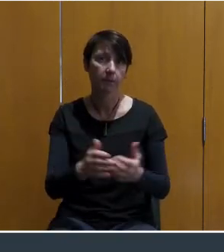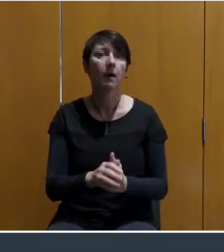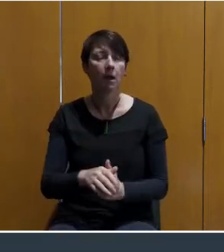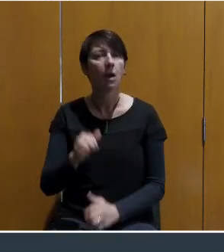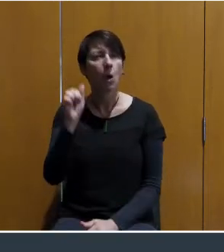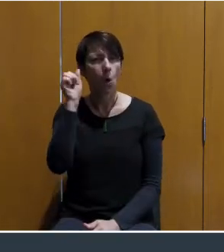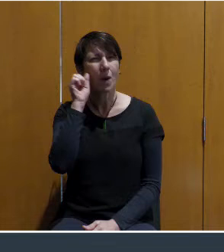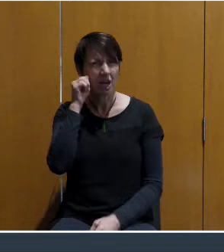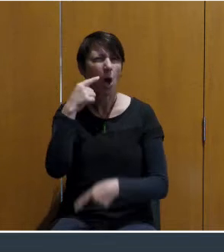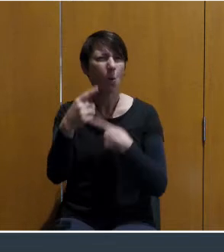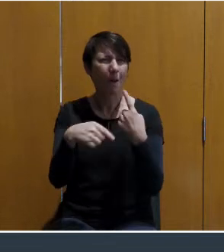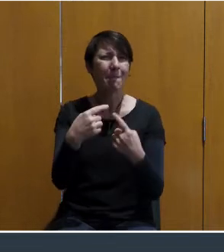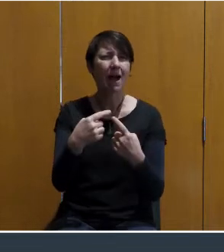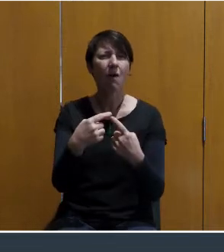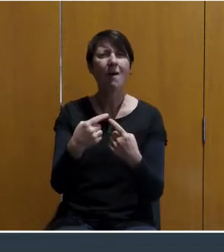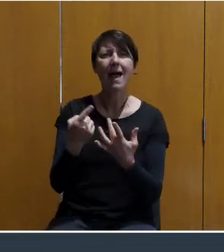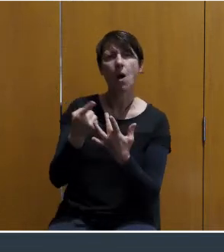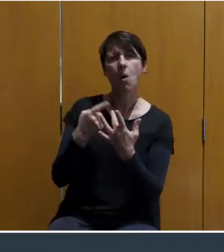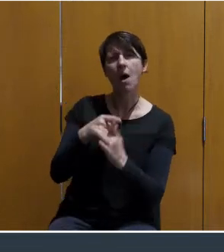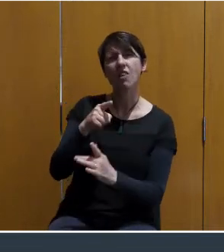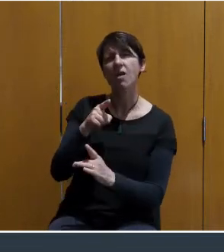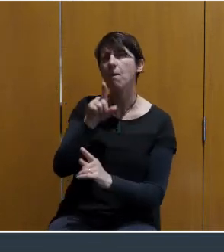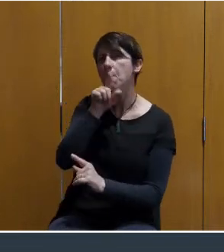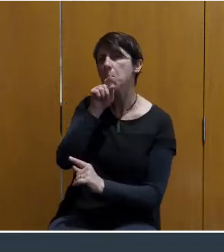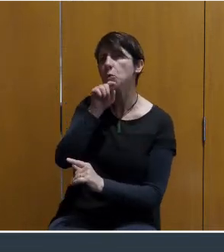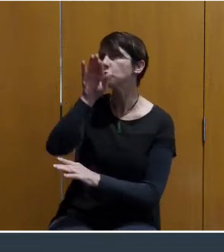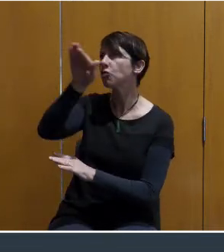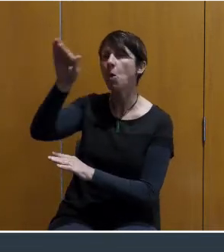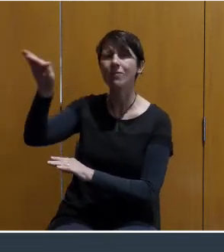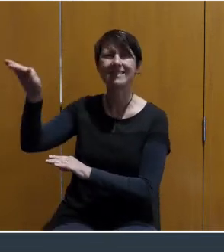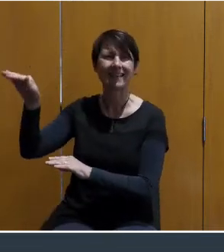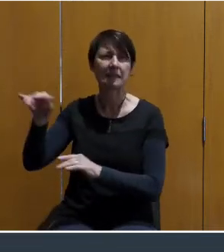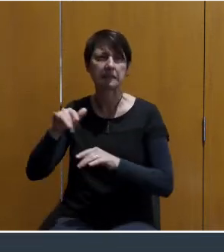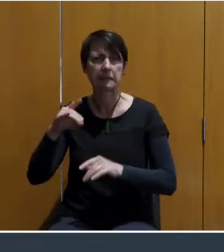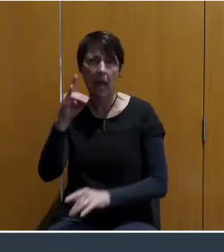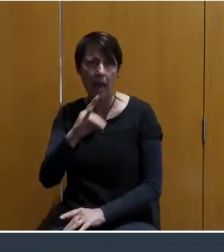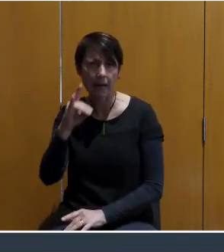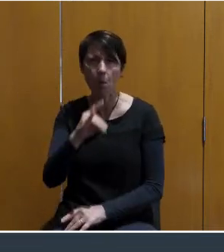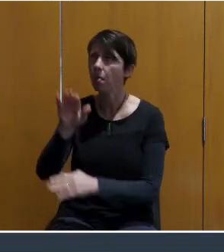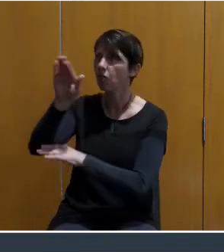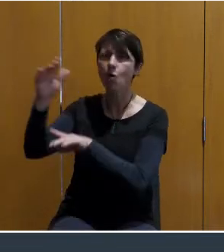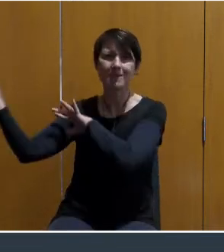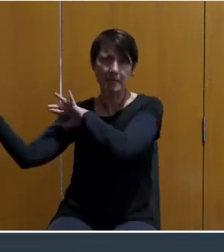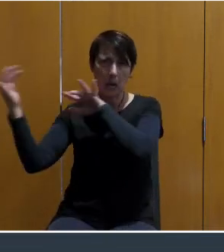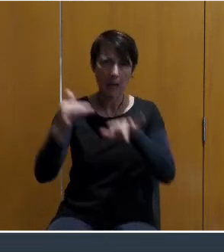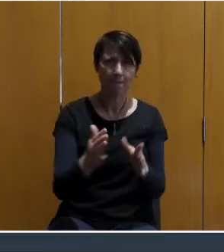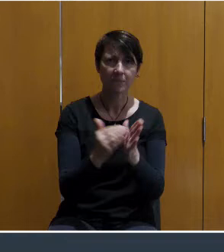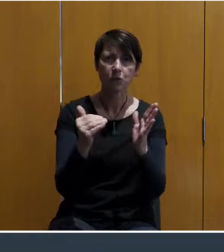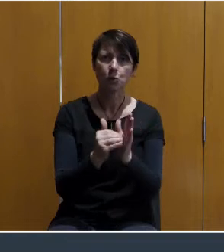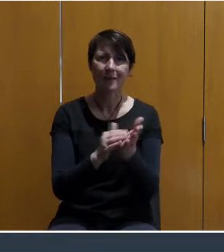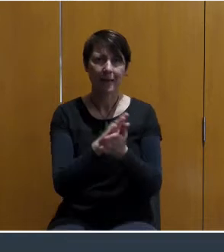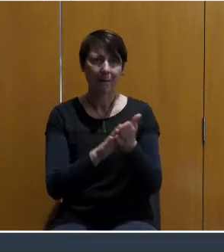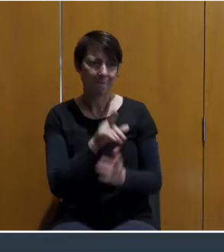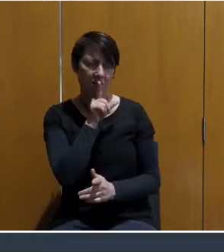of non-native species has had a massive impact on the survival of New Zealand's wildlife. The banded and New Zealand dotterels face many